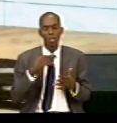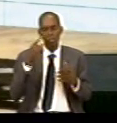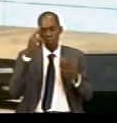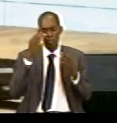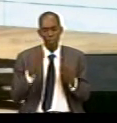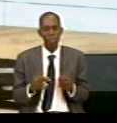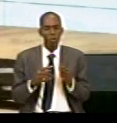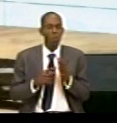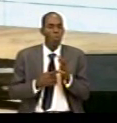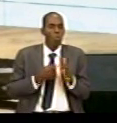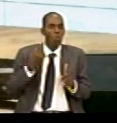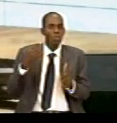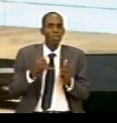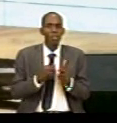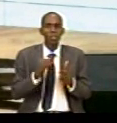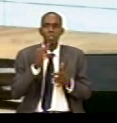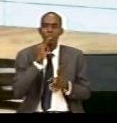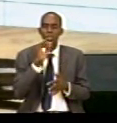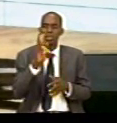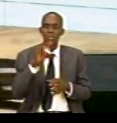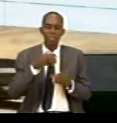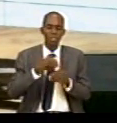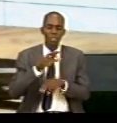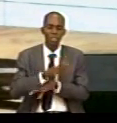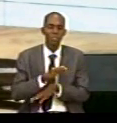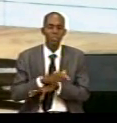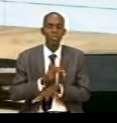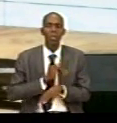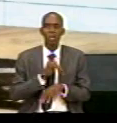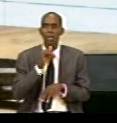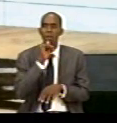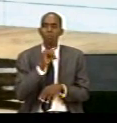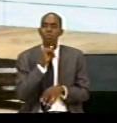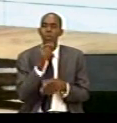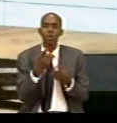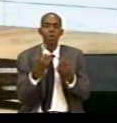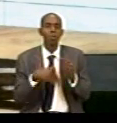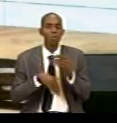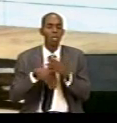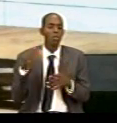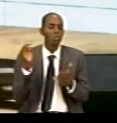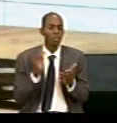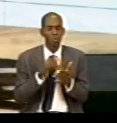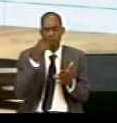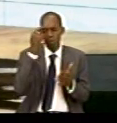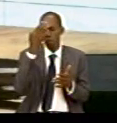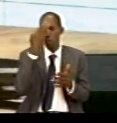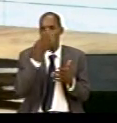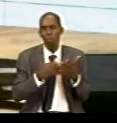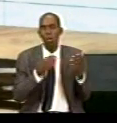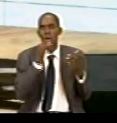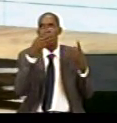is 6 o'clock in the evening, I'm not going to come out, because you know what is happening.